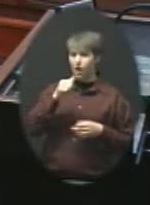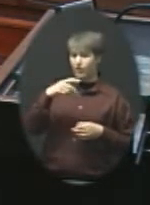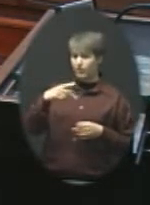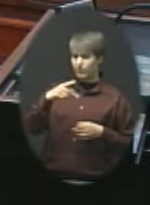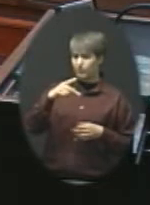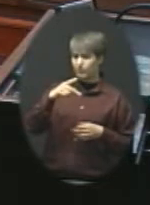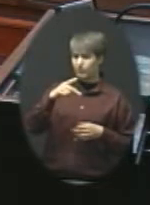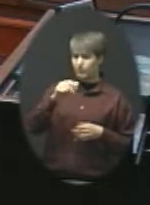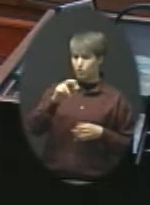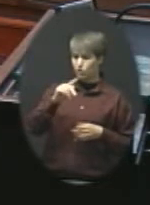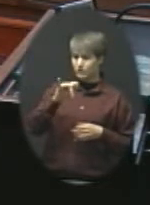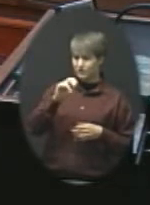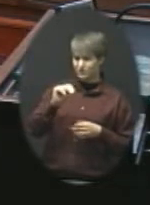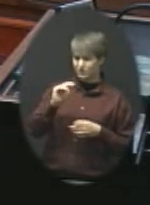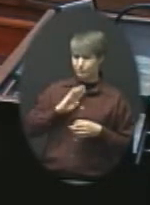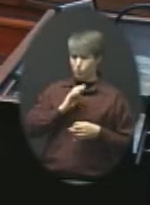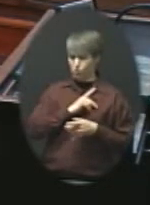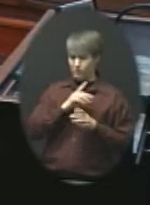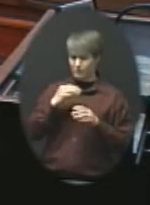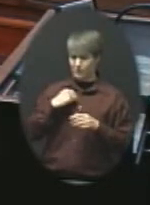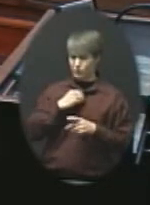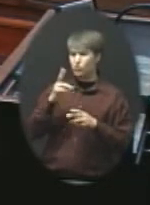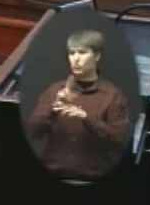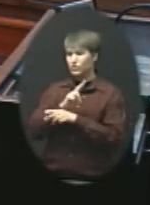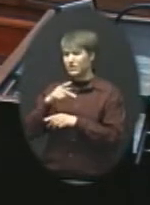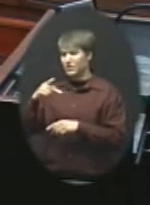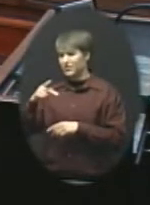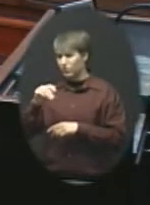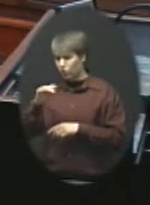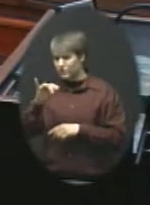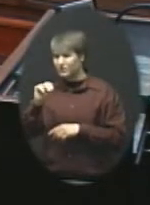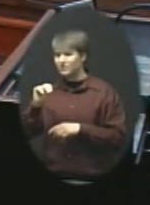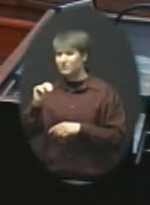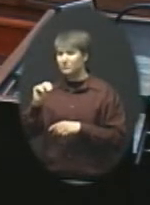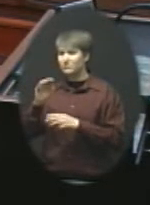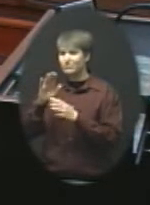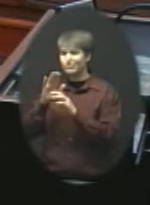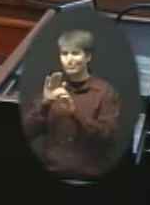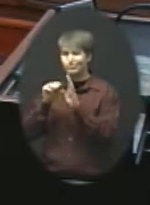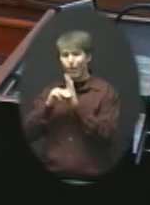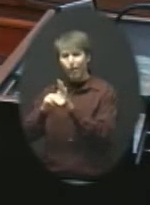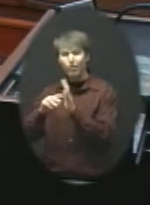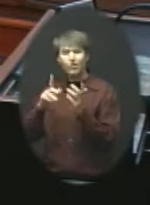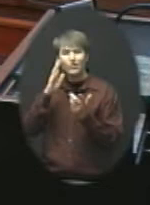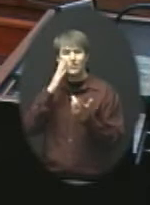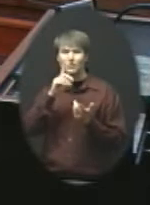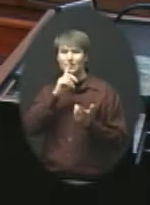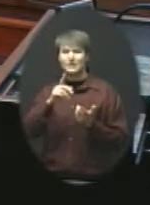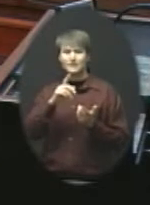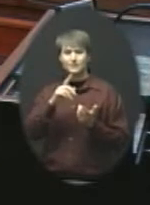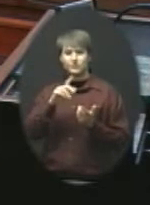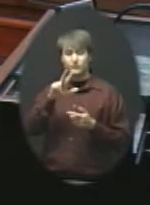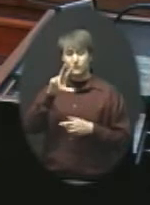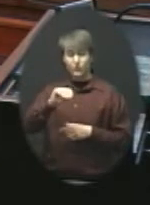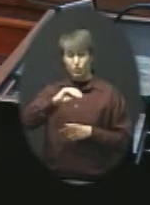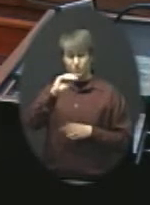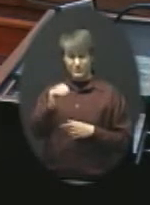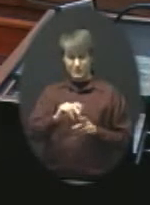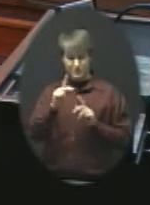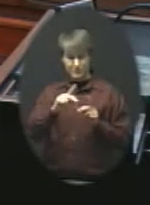using a partisan model. The precincts today do not align with the board districts. 30% of the electorate